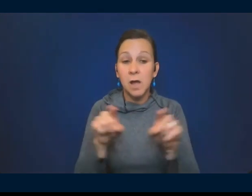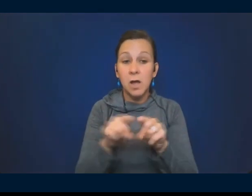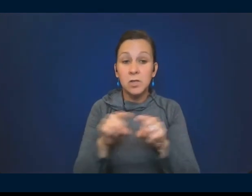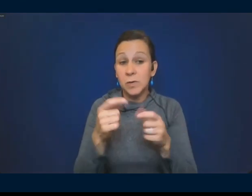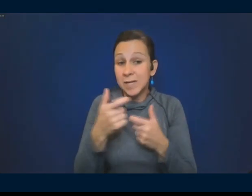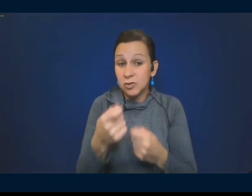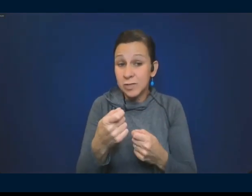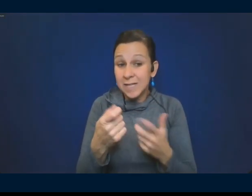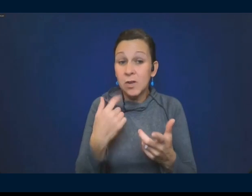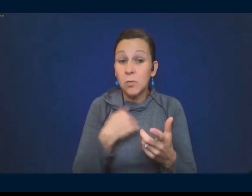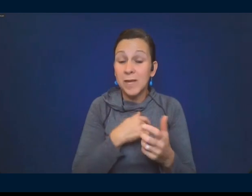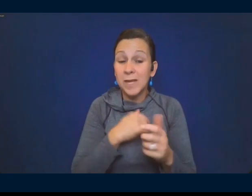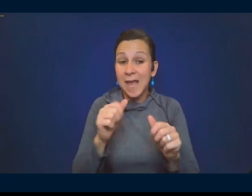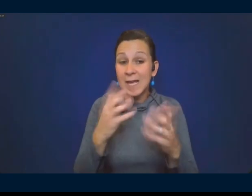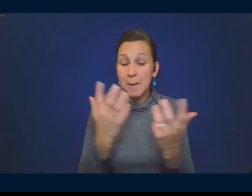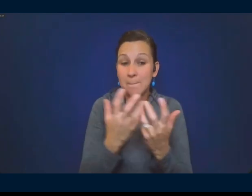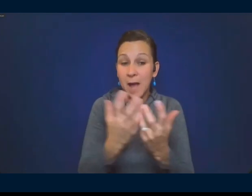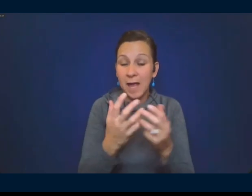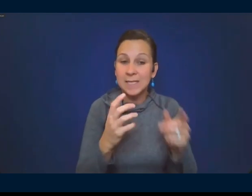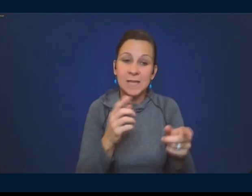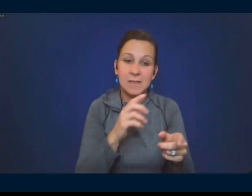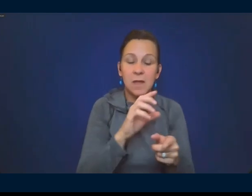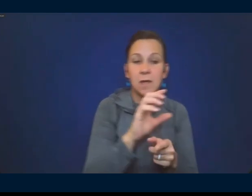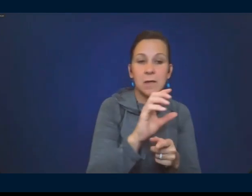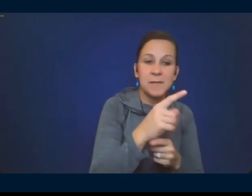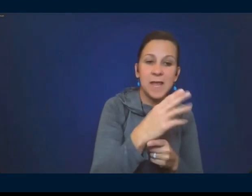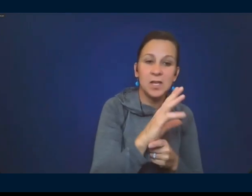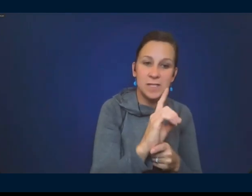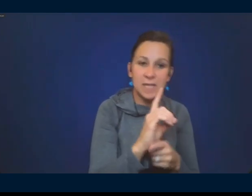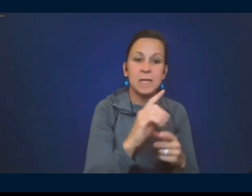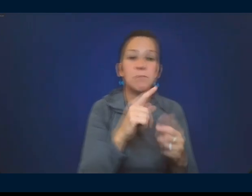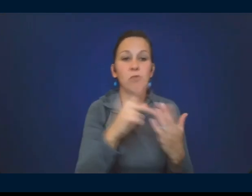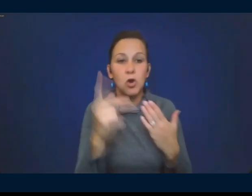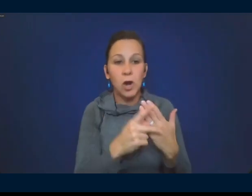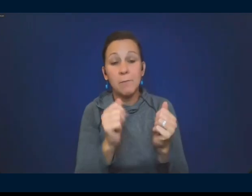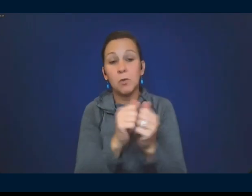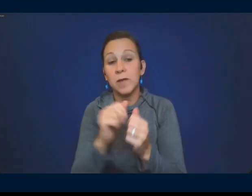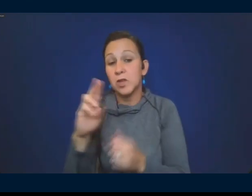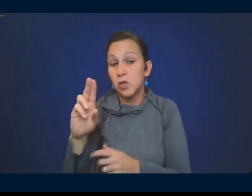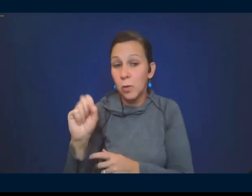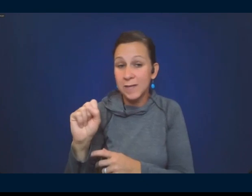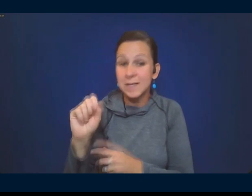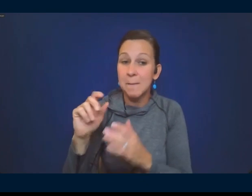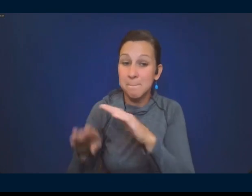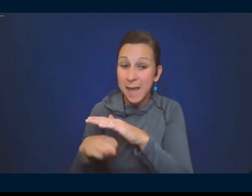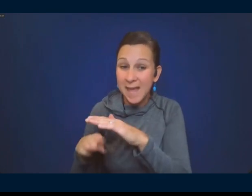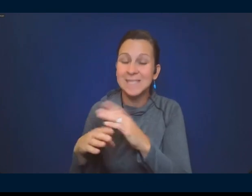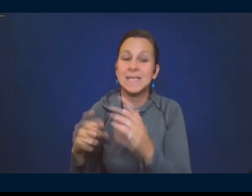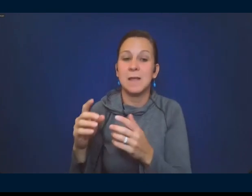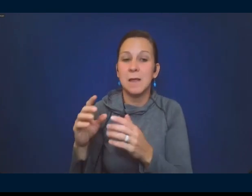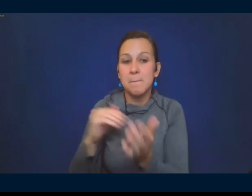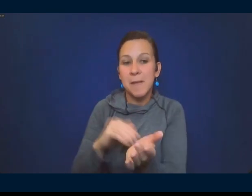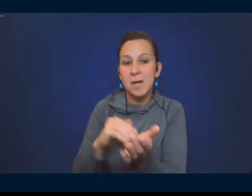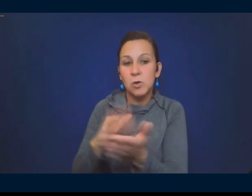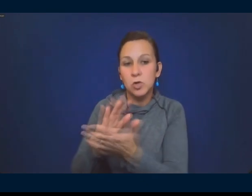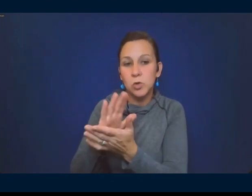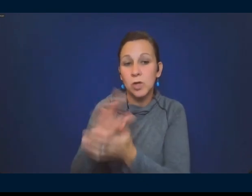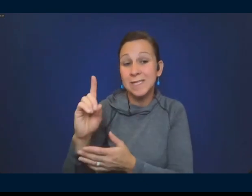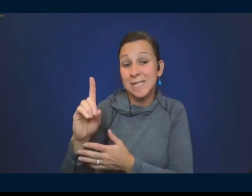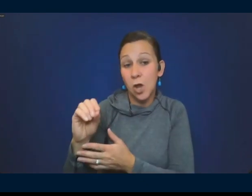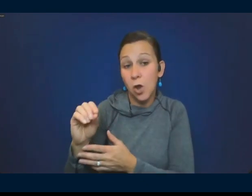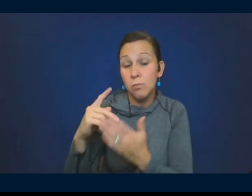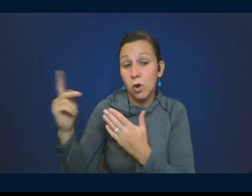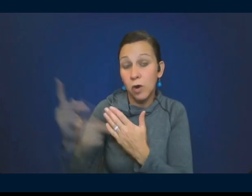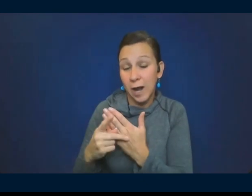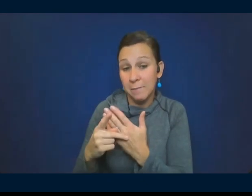can combine the OxCam PhD program with a US-based medical school, DO program, PharmD,